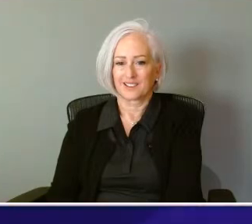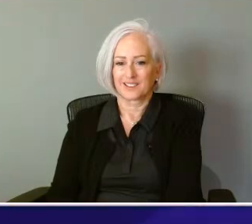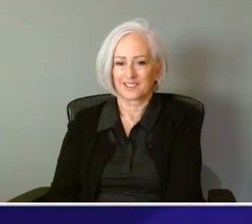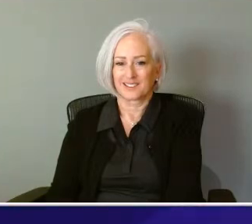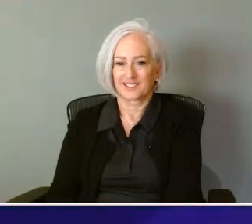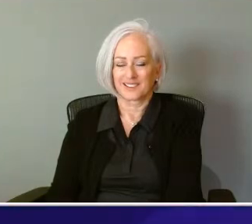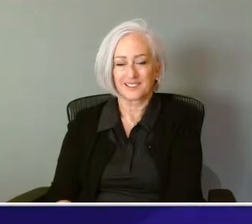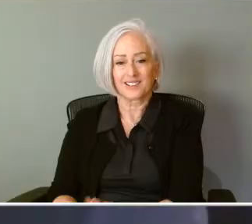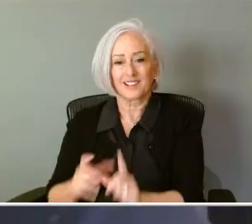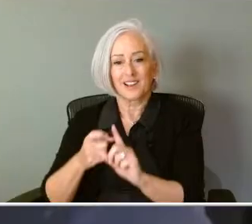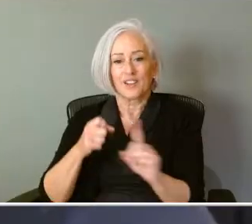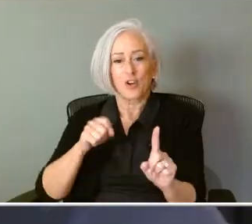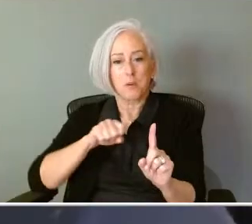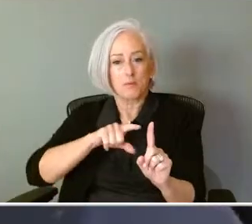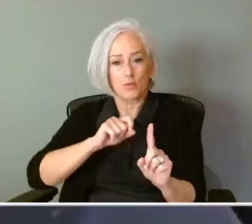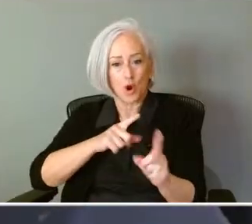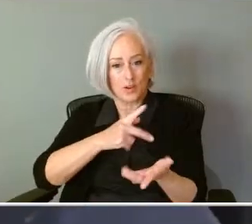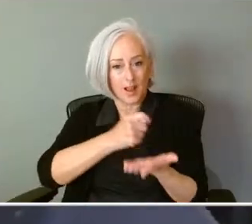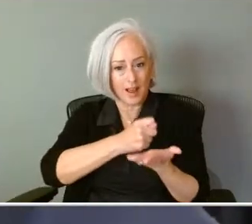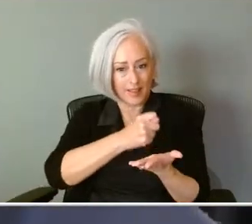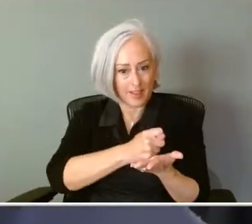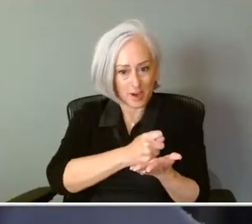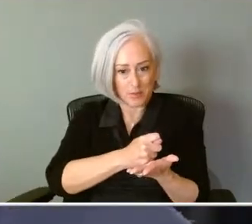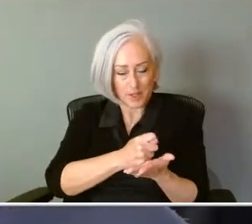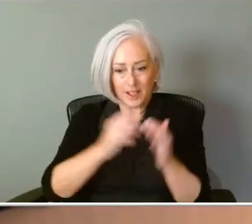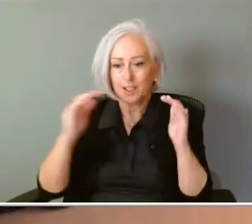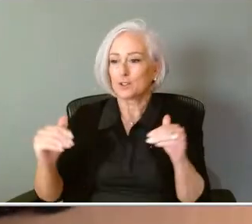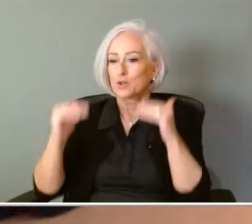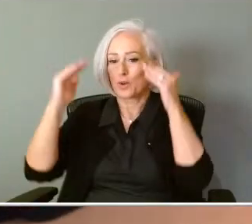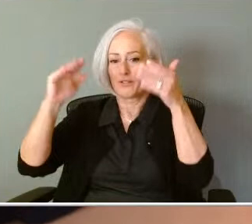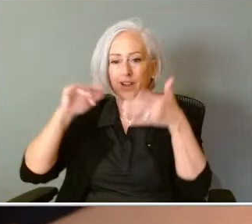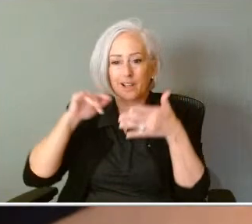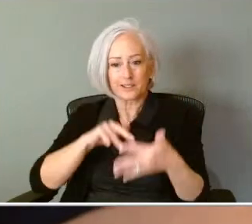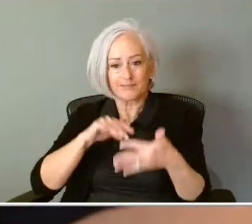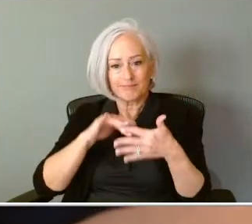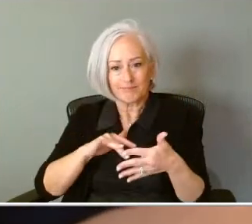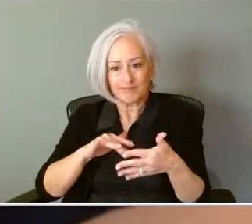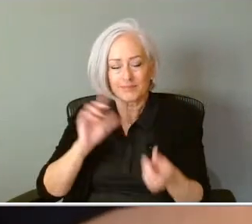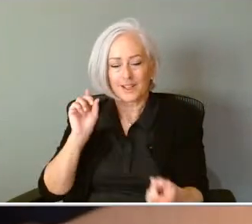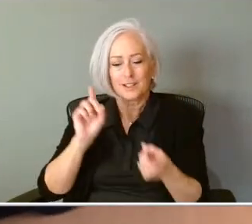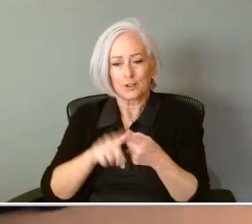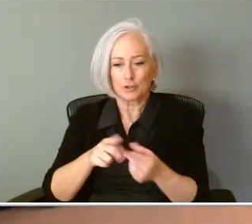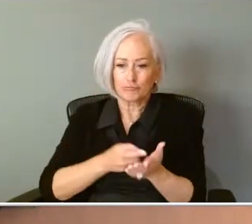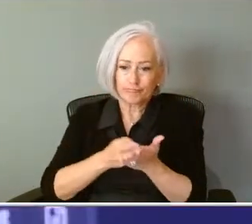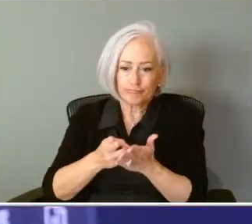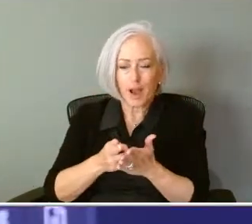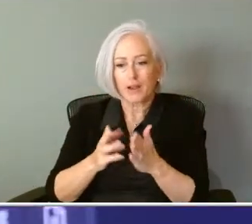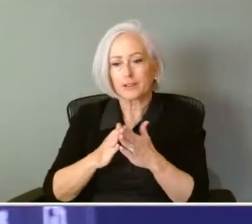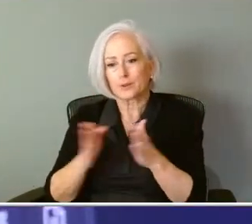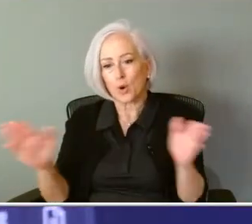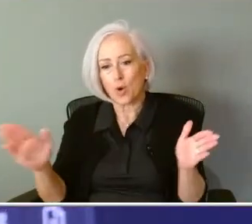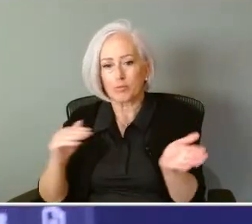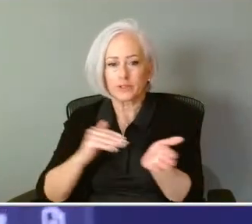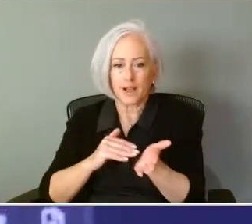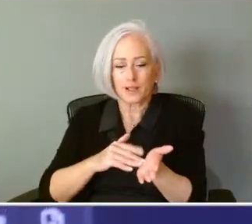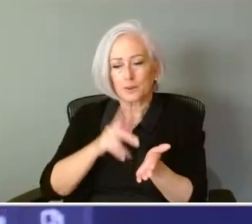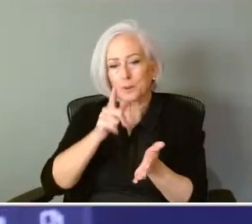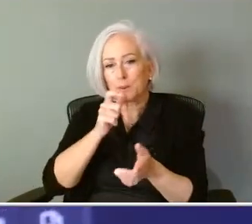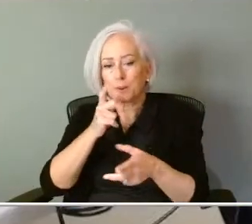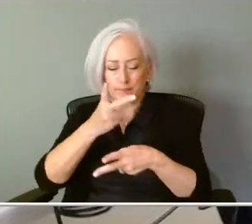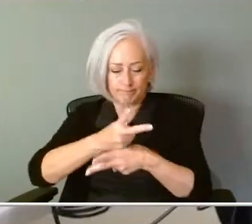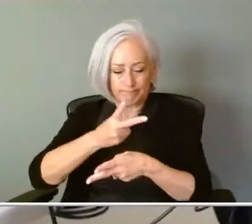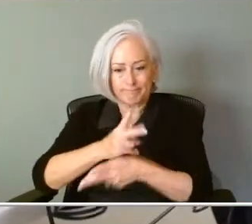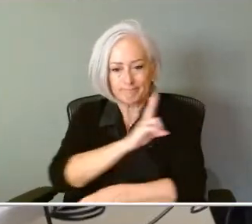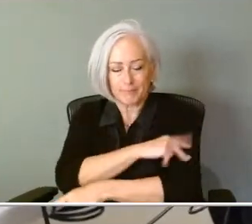From proton therapy to advanced clinical trials, all the way down to the honest and open doctors who care for our patients. If you've seen